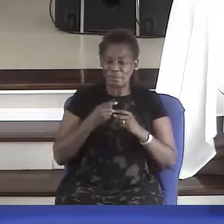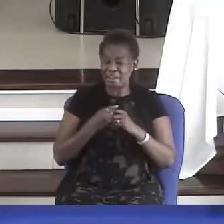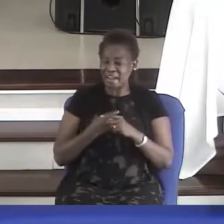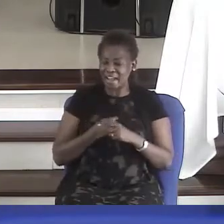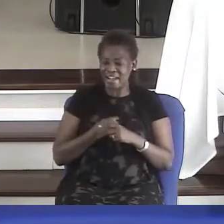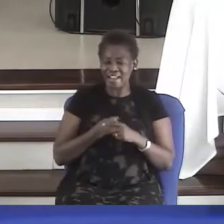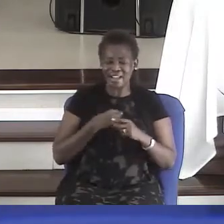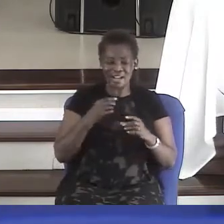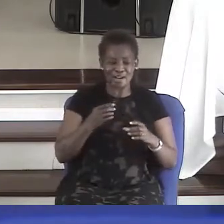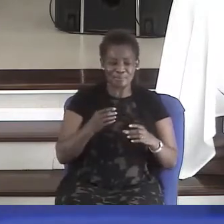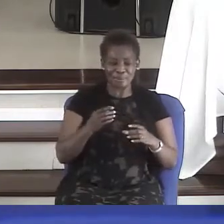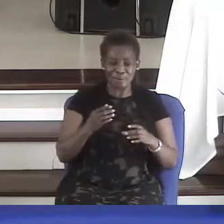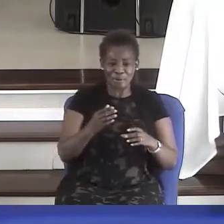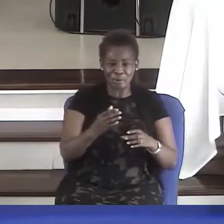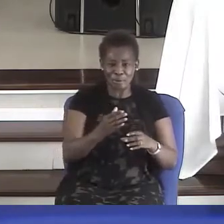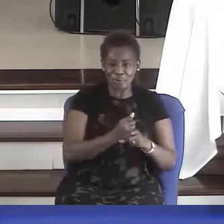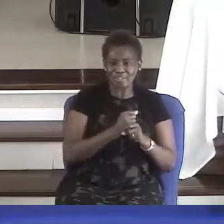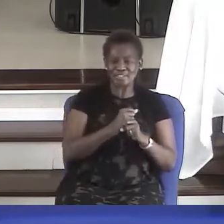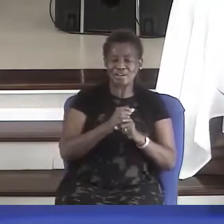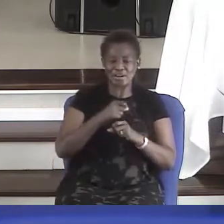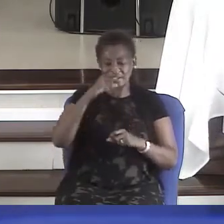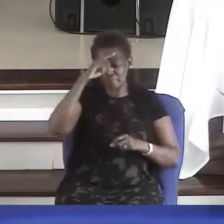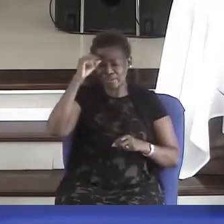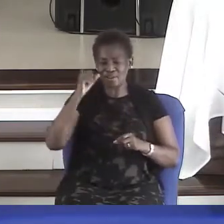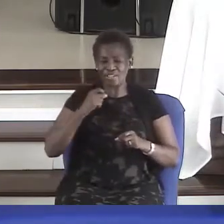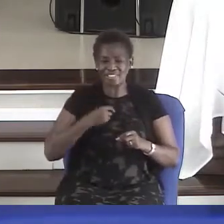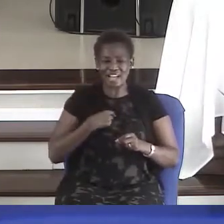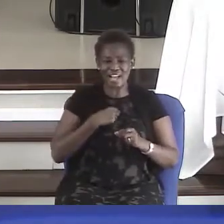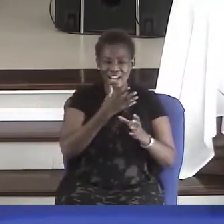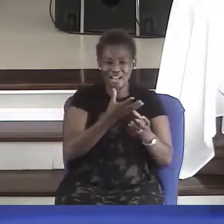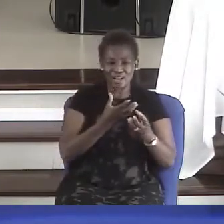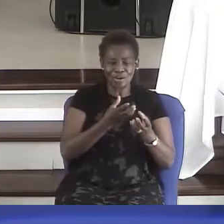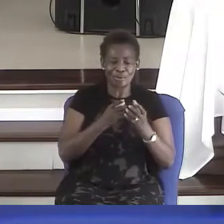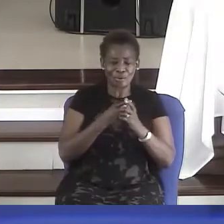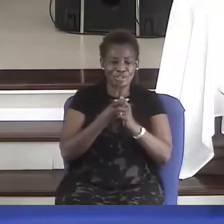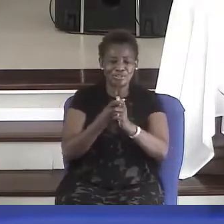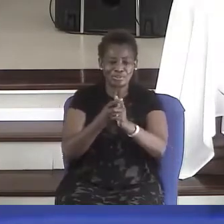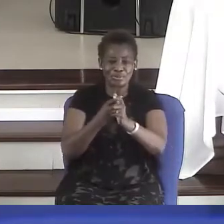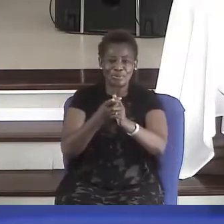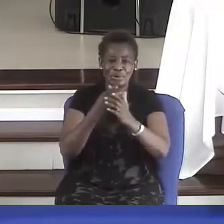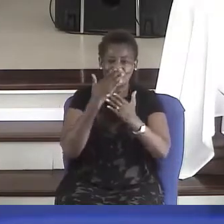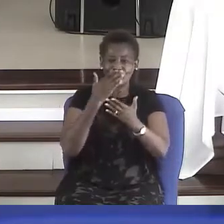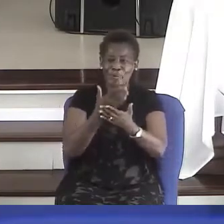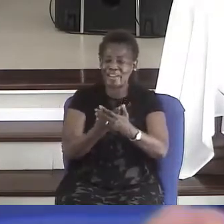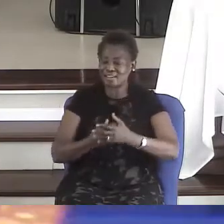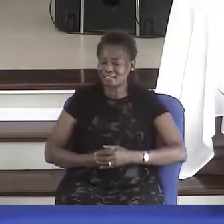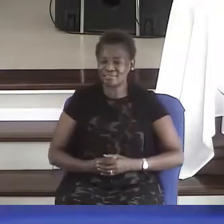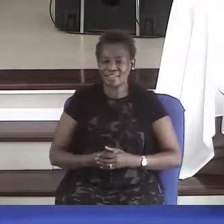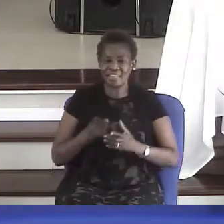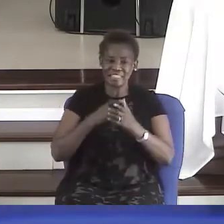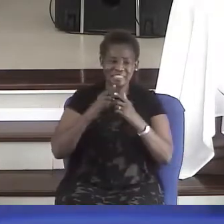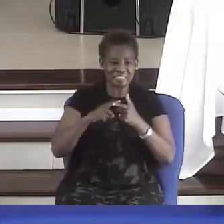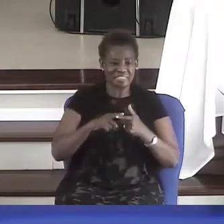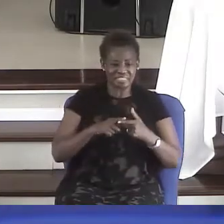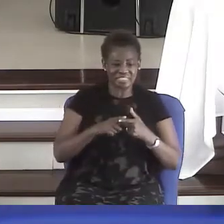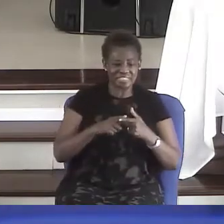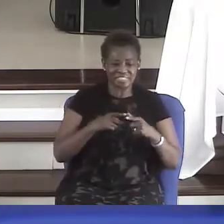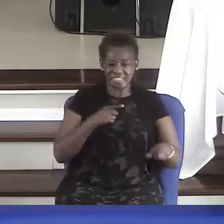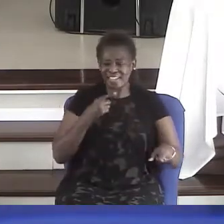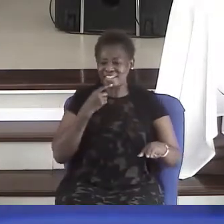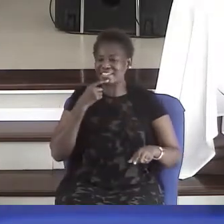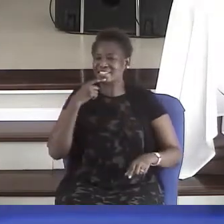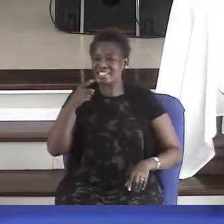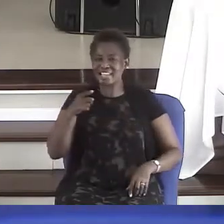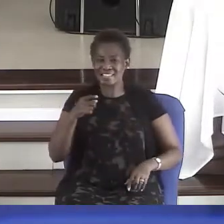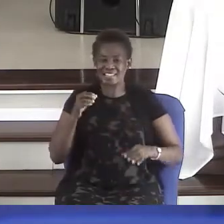to finish well. I want to run well. Yeah, I want to run well. And he said, if I only learn to